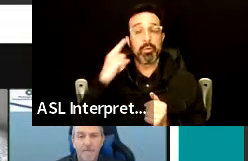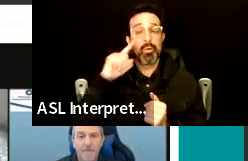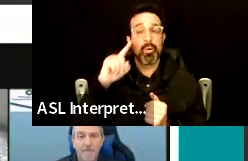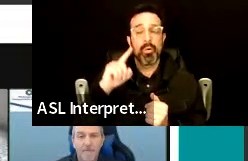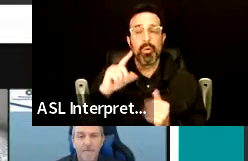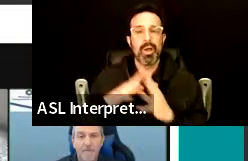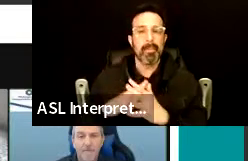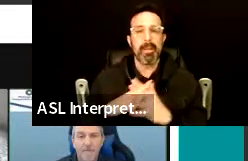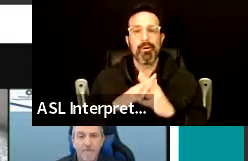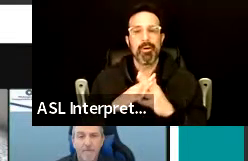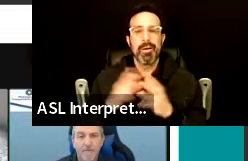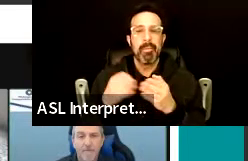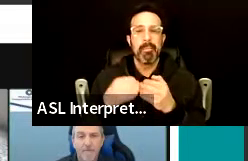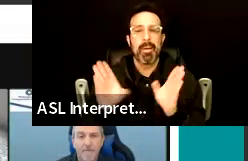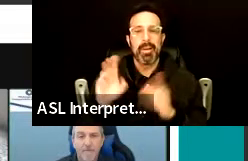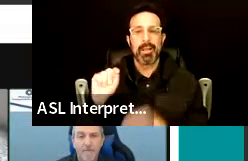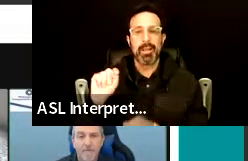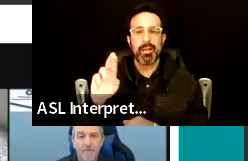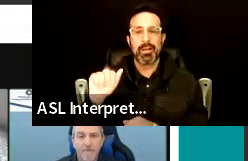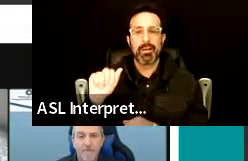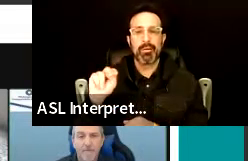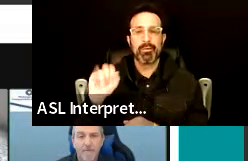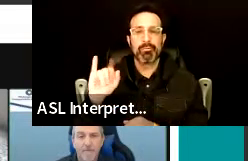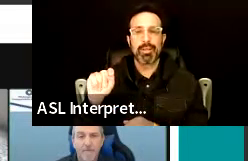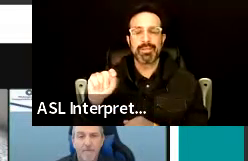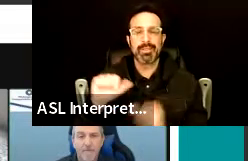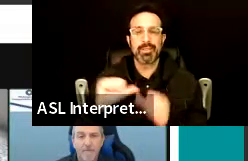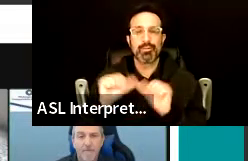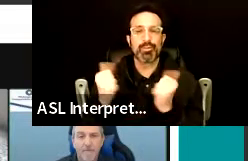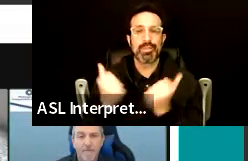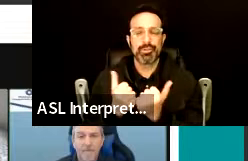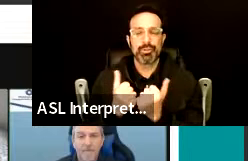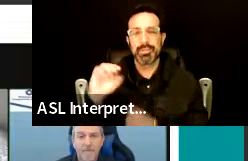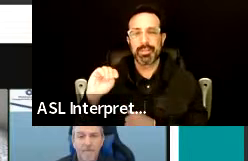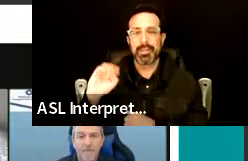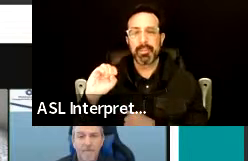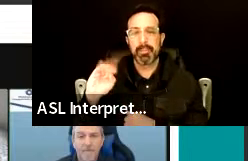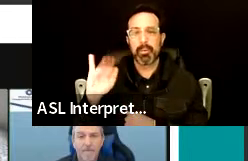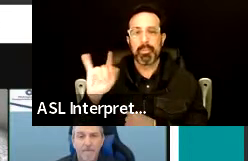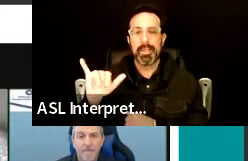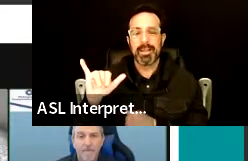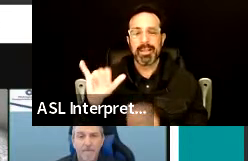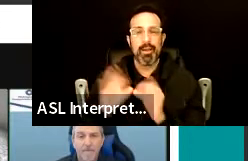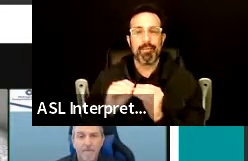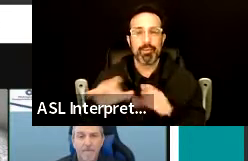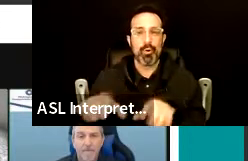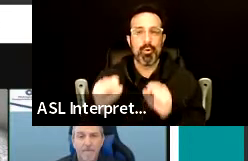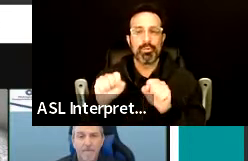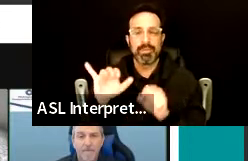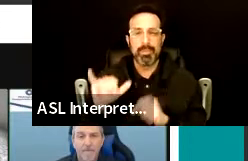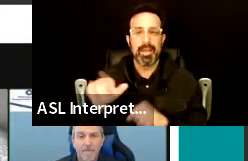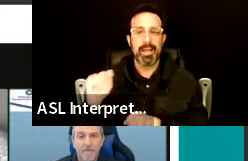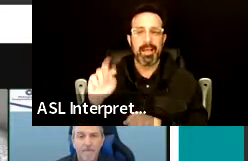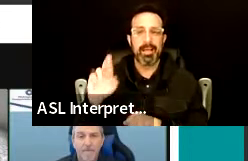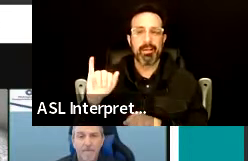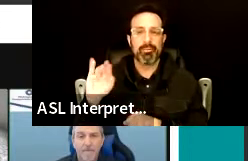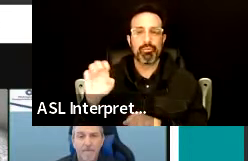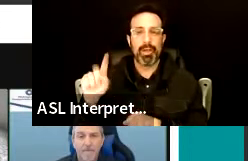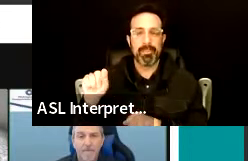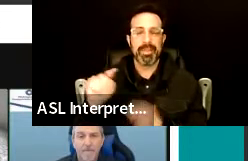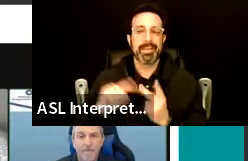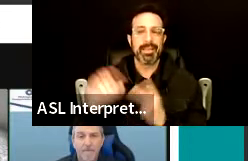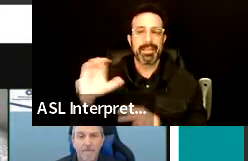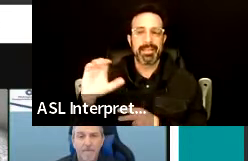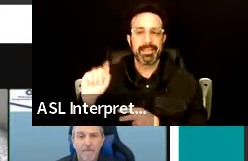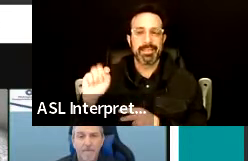Transit Association Mobility Conference that's being hosted by TriMet and C-Tran in